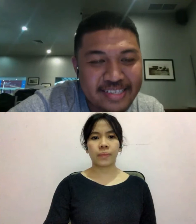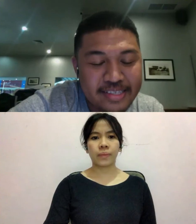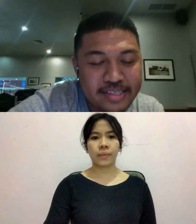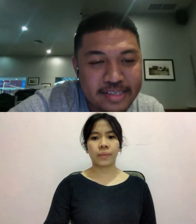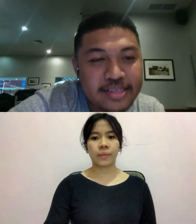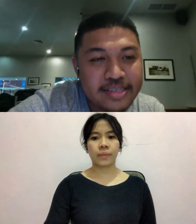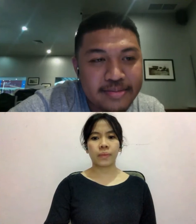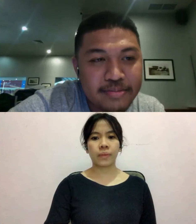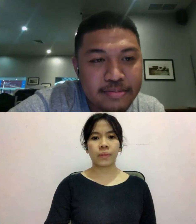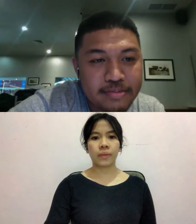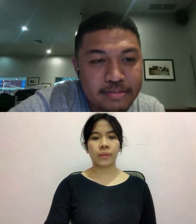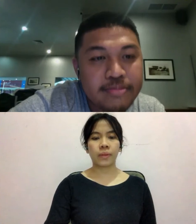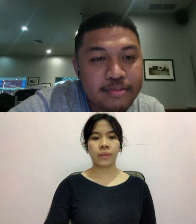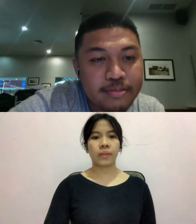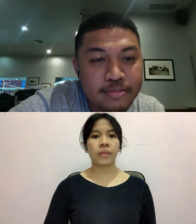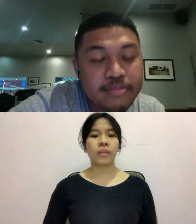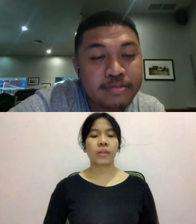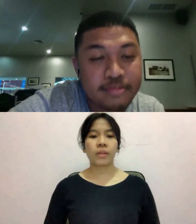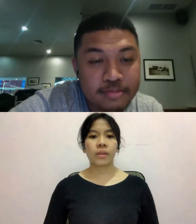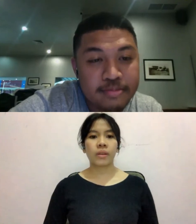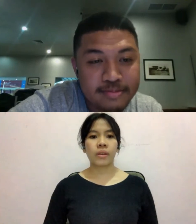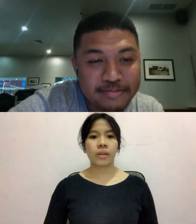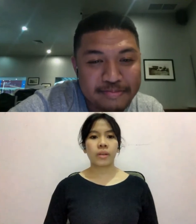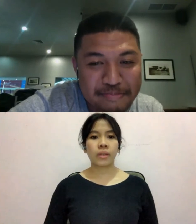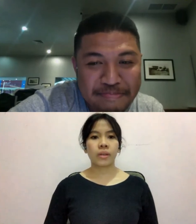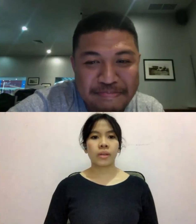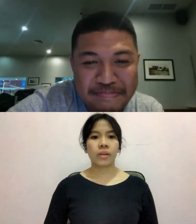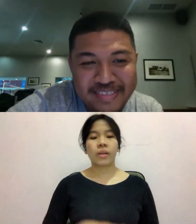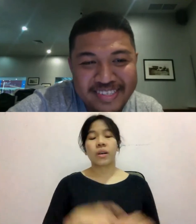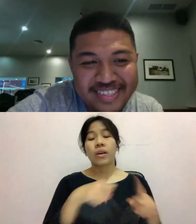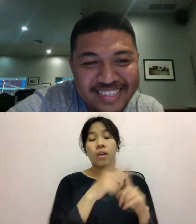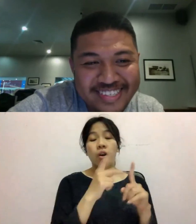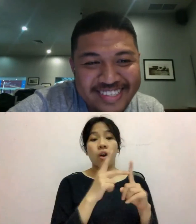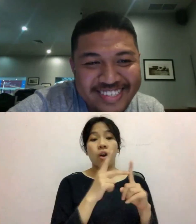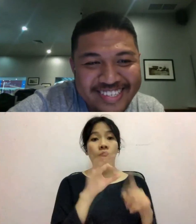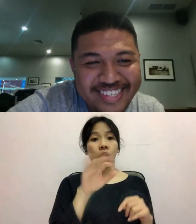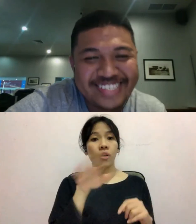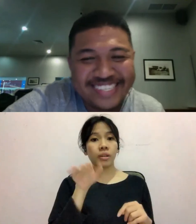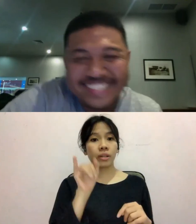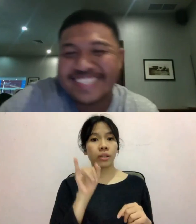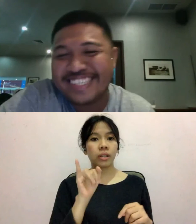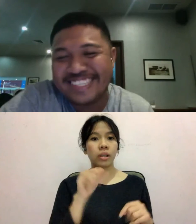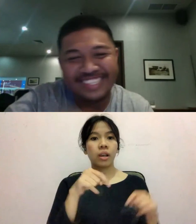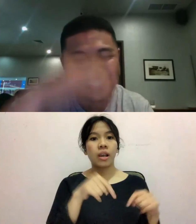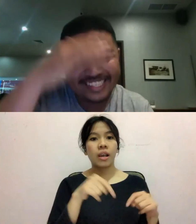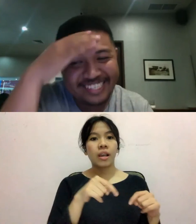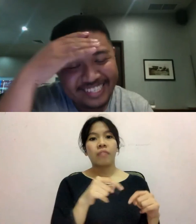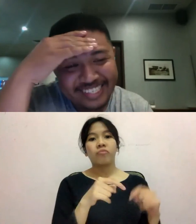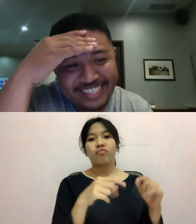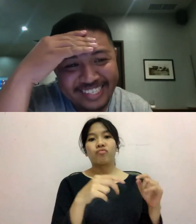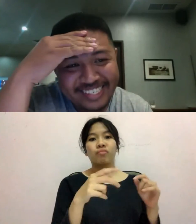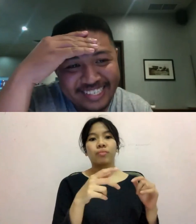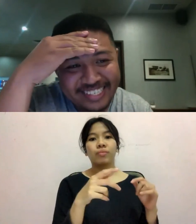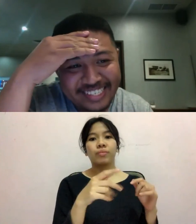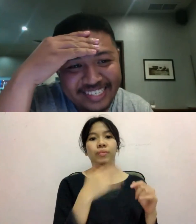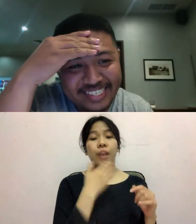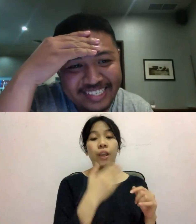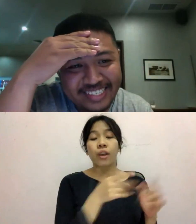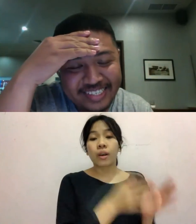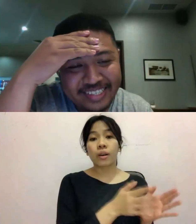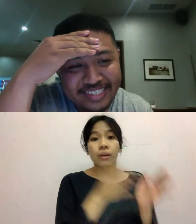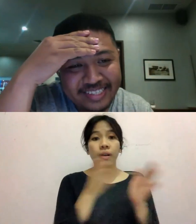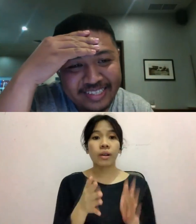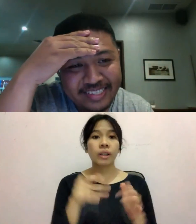March screening, correct, Khozy? So watch out on that one. Okay. One last